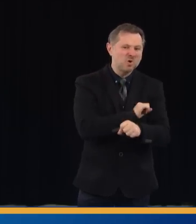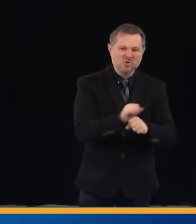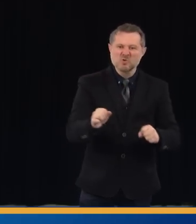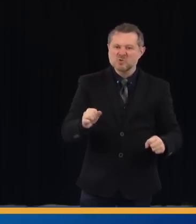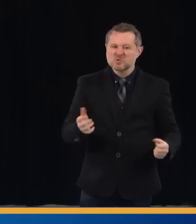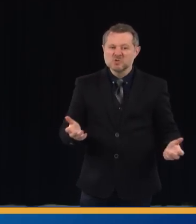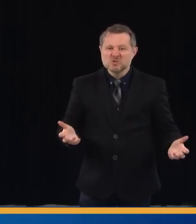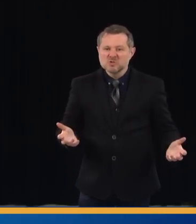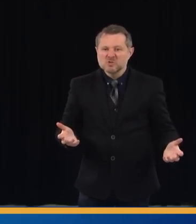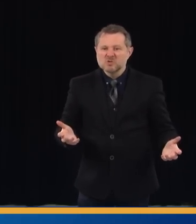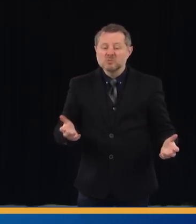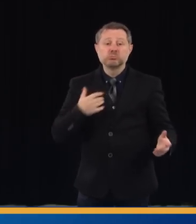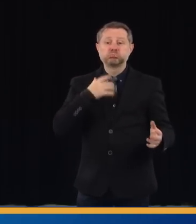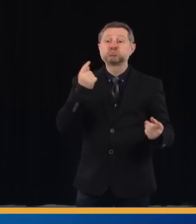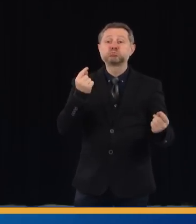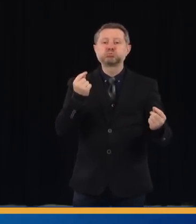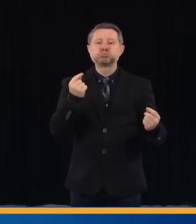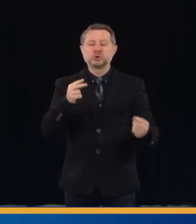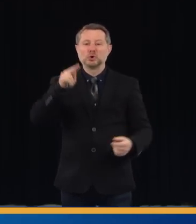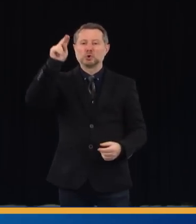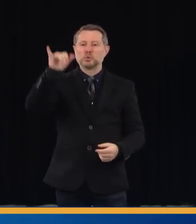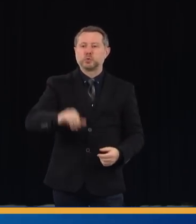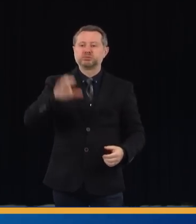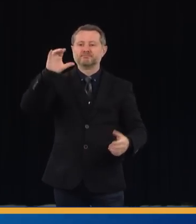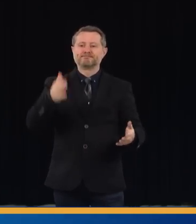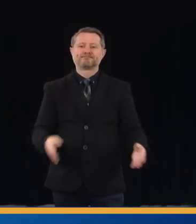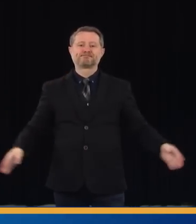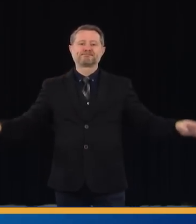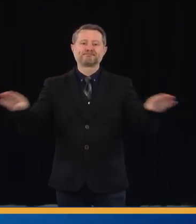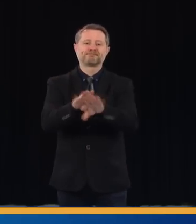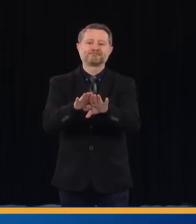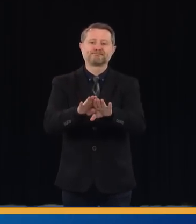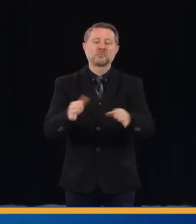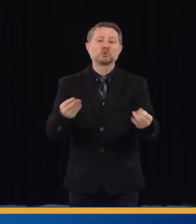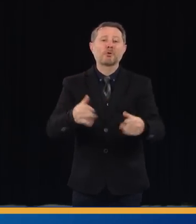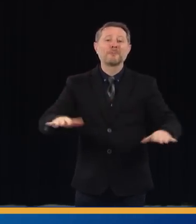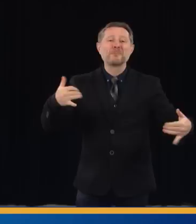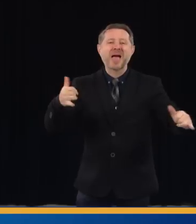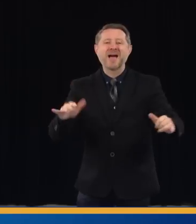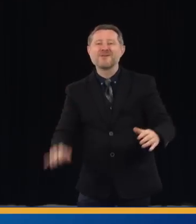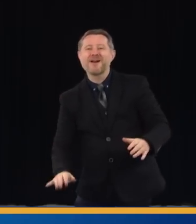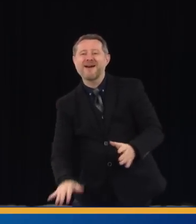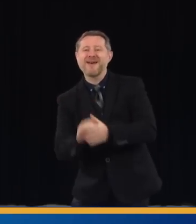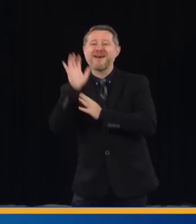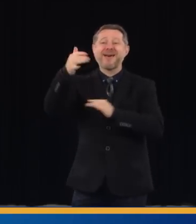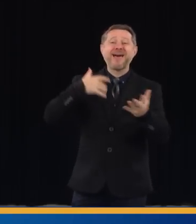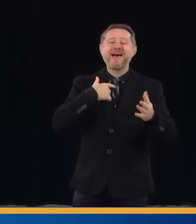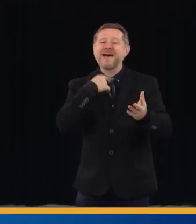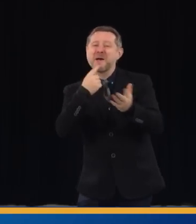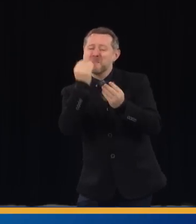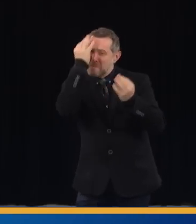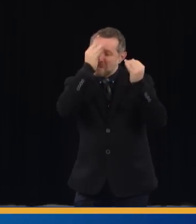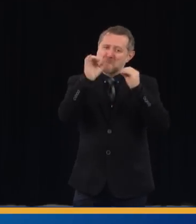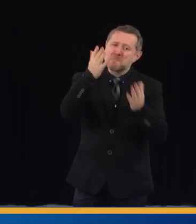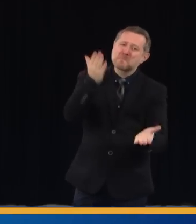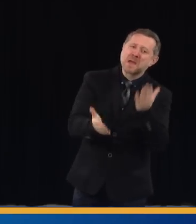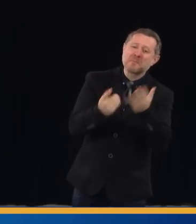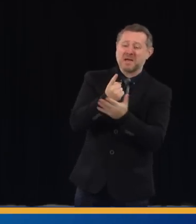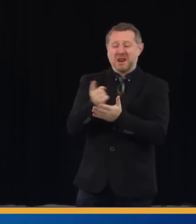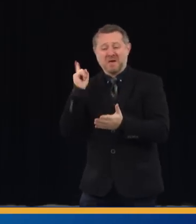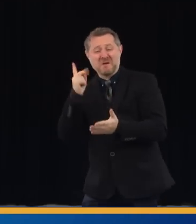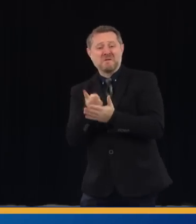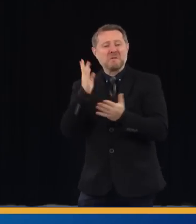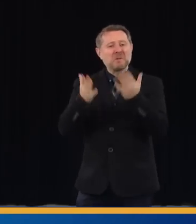down the New York City playgrounds. I've talked about this for weeks. I warned people that if they